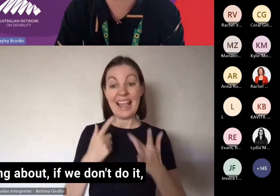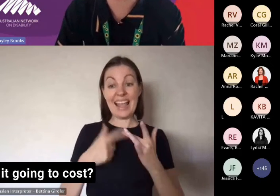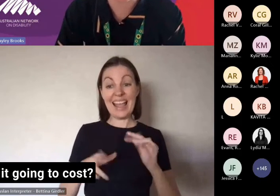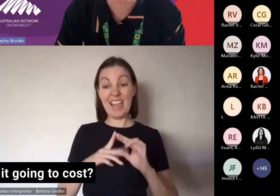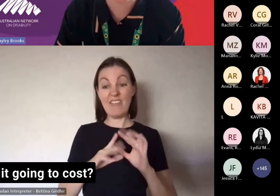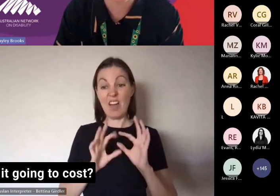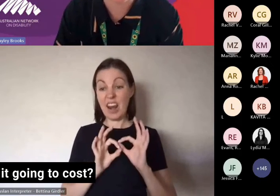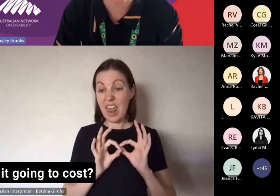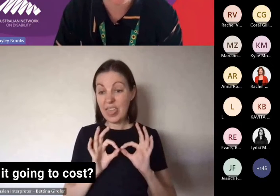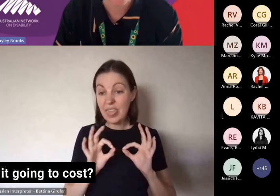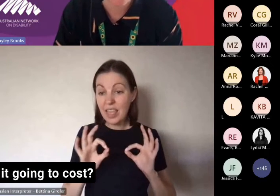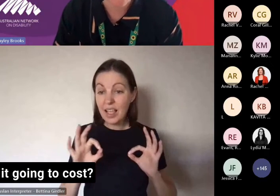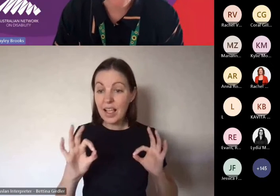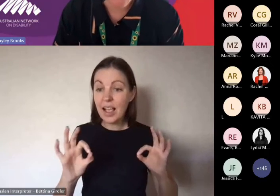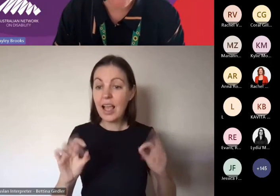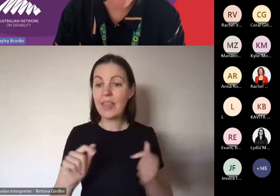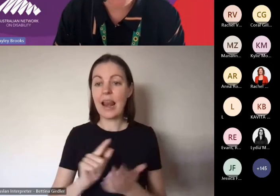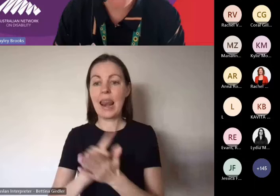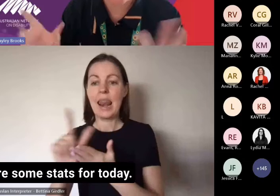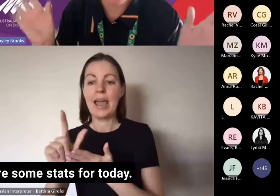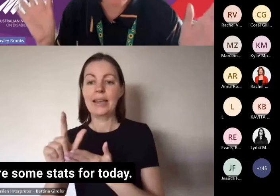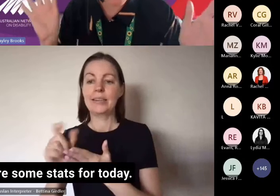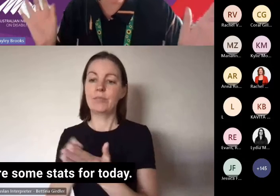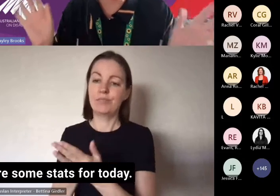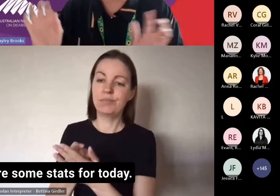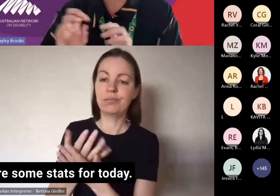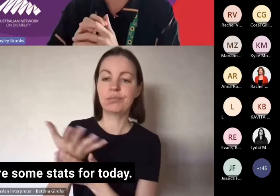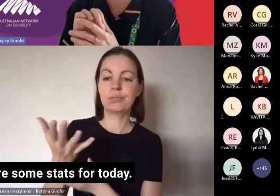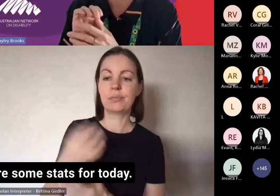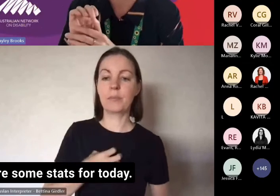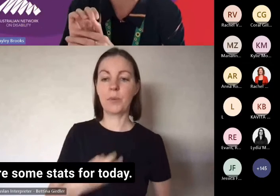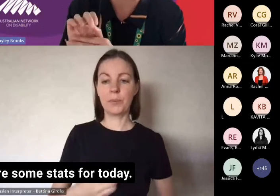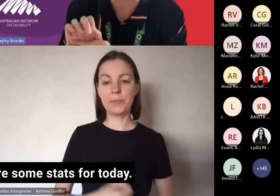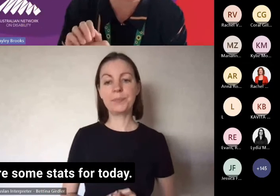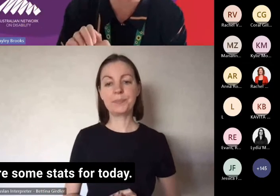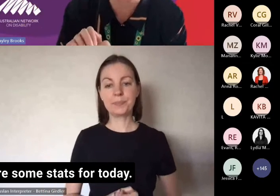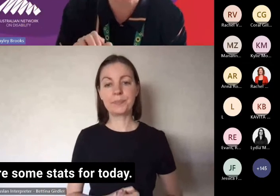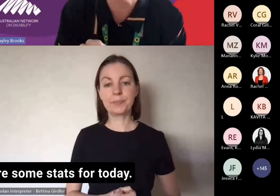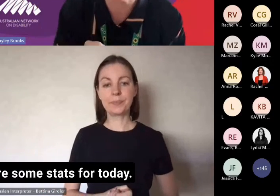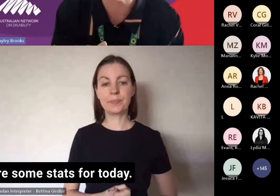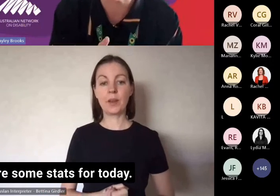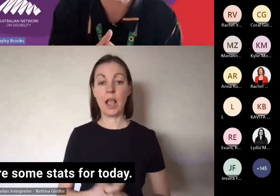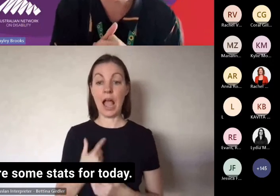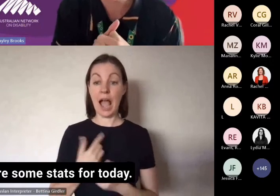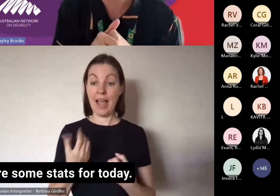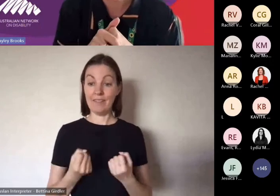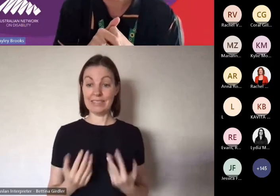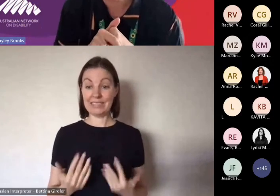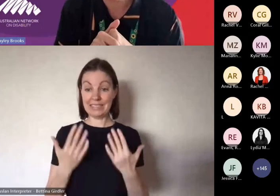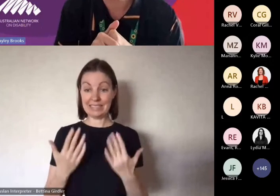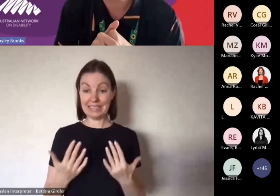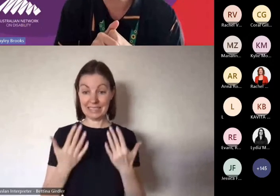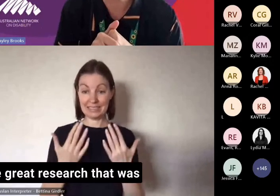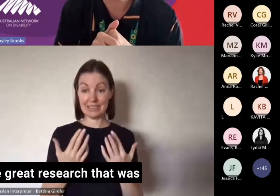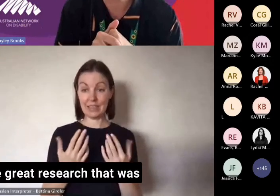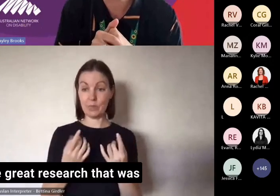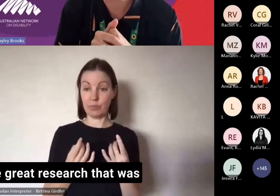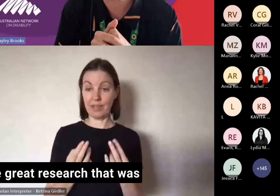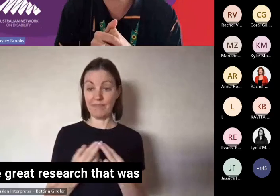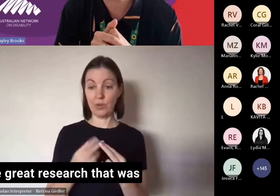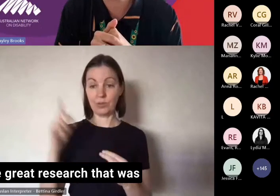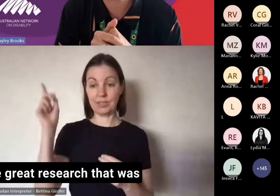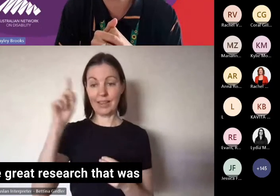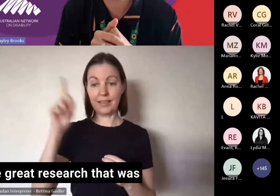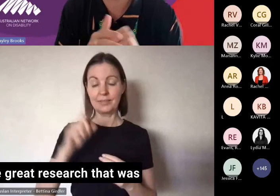it, what is it going to cost? So I did prepare some stats for today. So there's